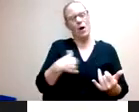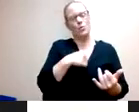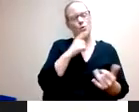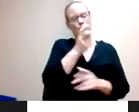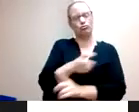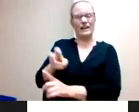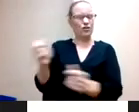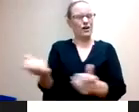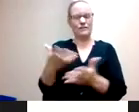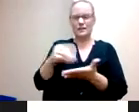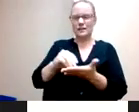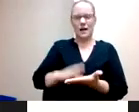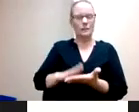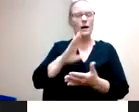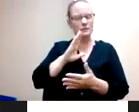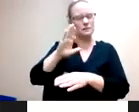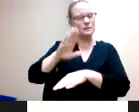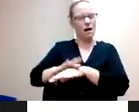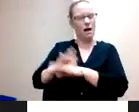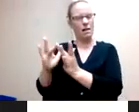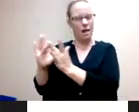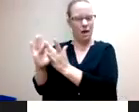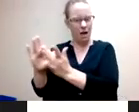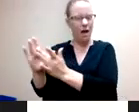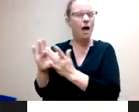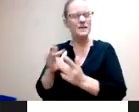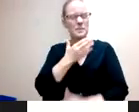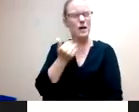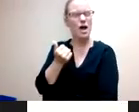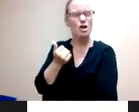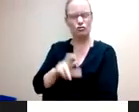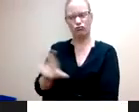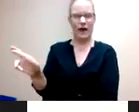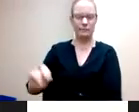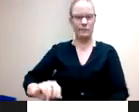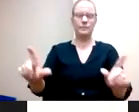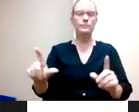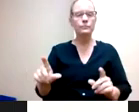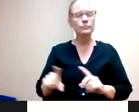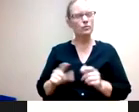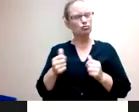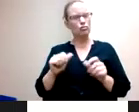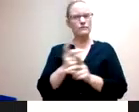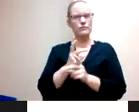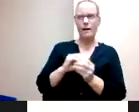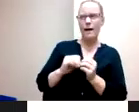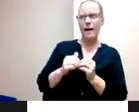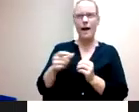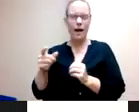pulled out. They are working on ways for institutions to share their advanced directives more